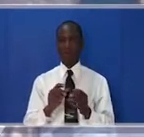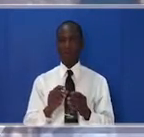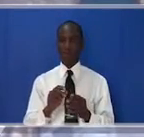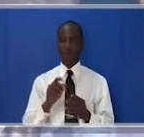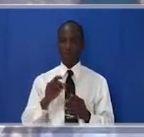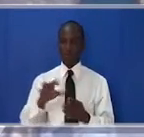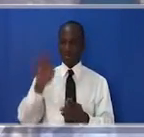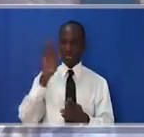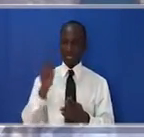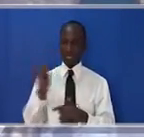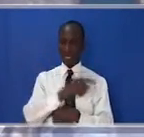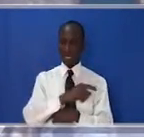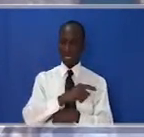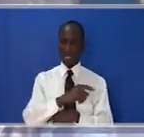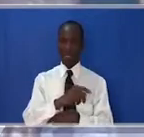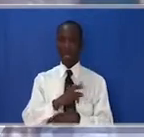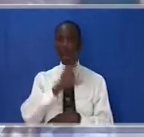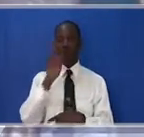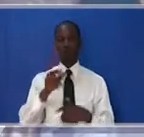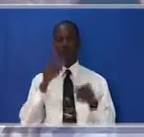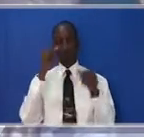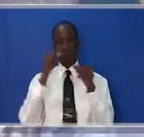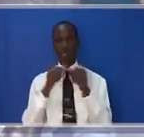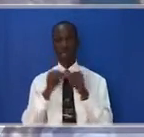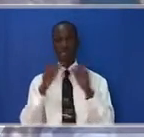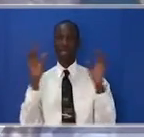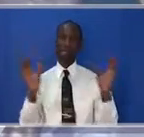wudiso enjira papa ne boni